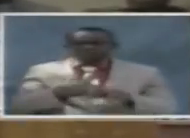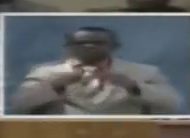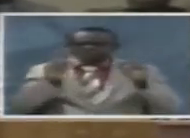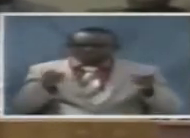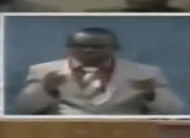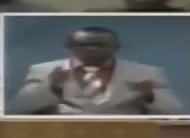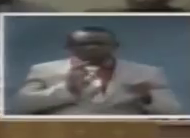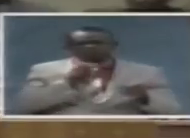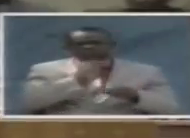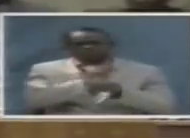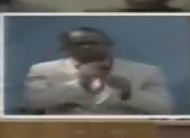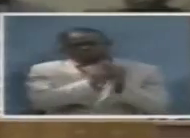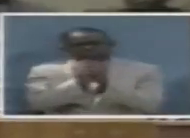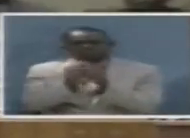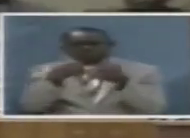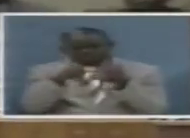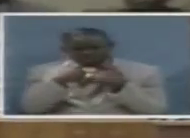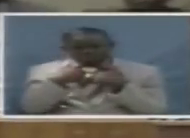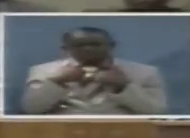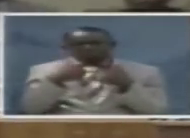I shall highlight.